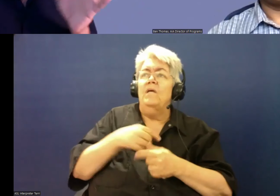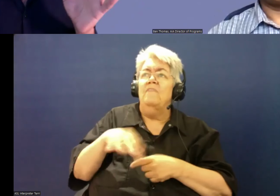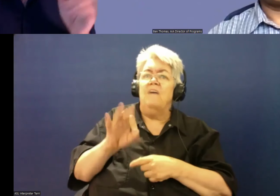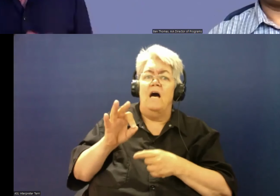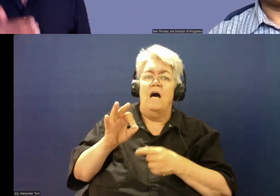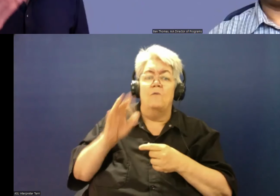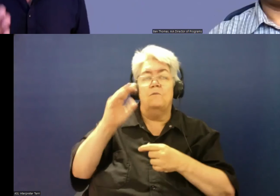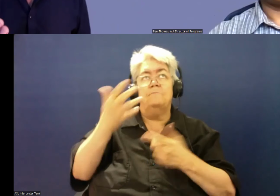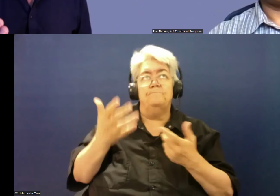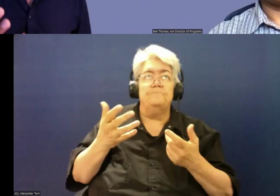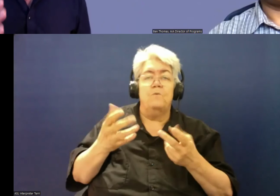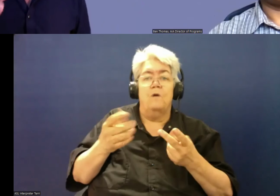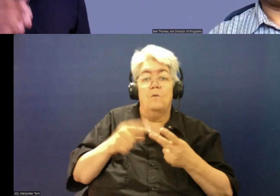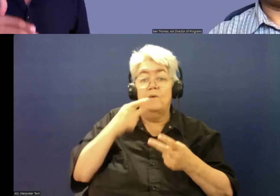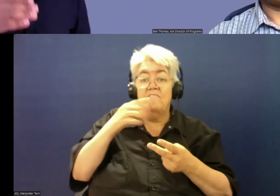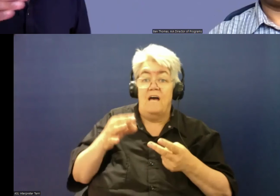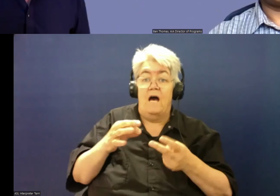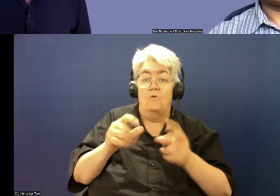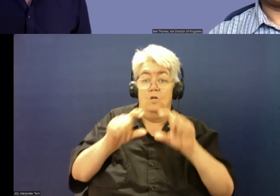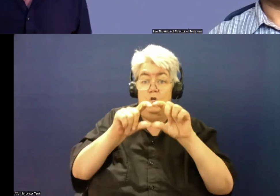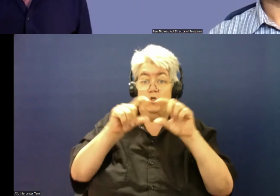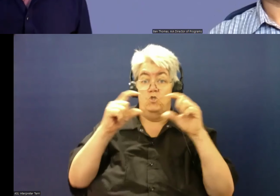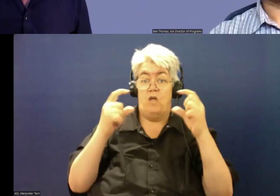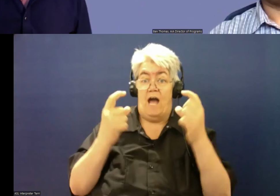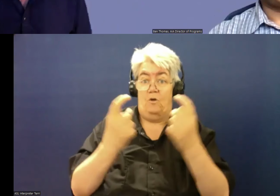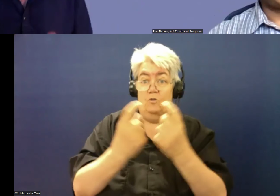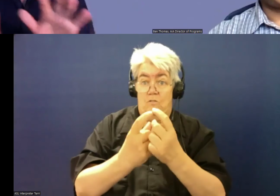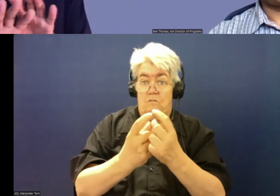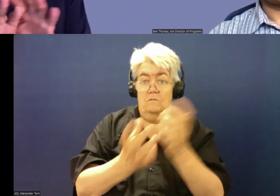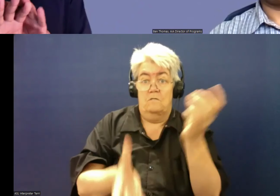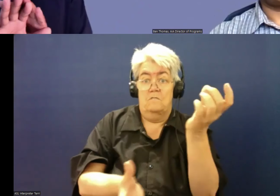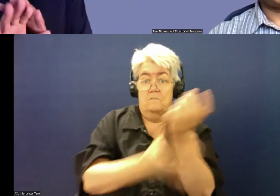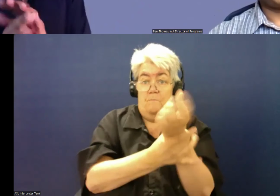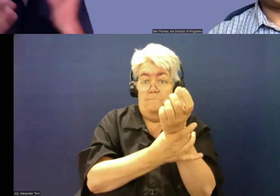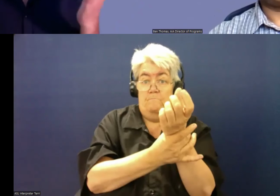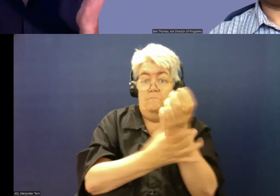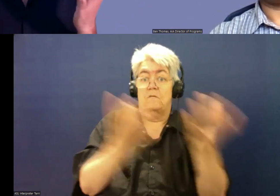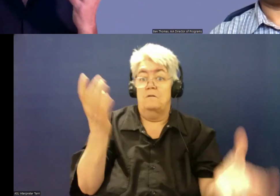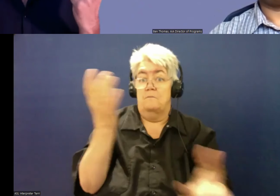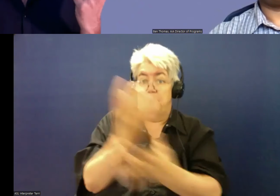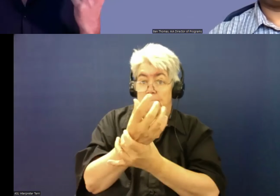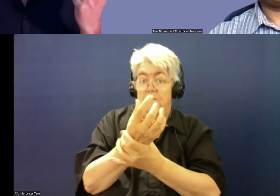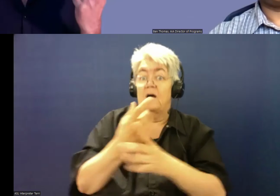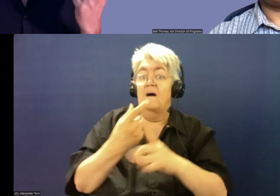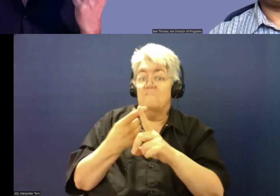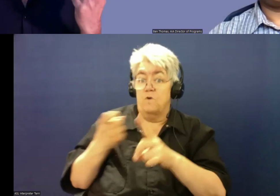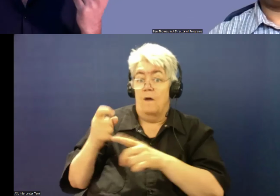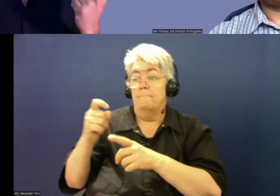looked, well, we found shackles that look as if they were coming from the period of indenture as well. So there was, I mean, it was a,